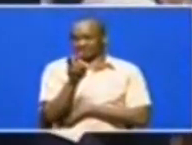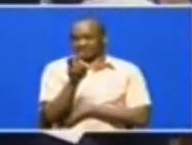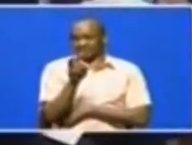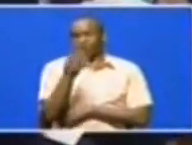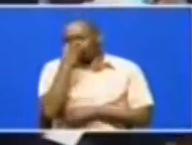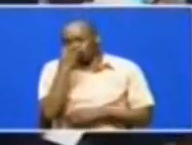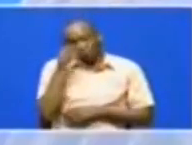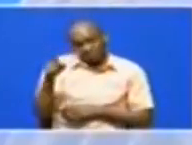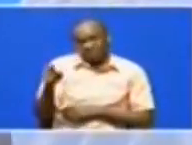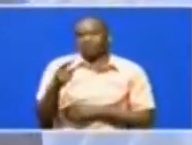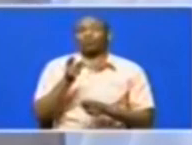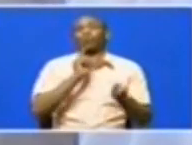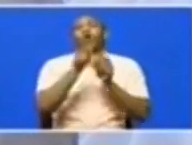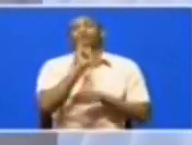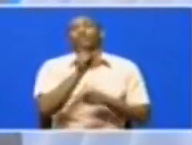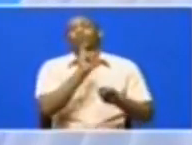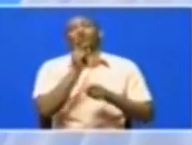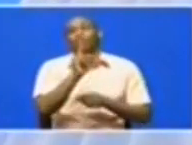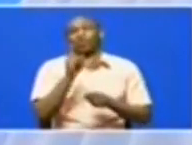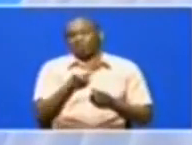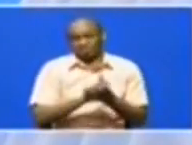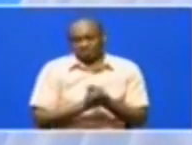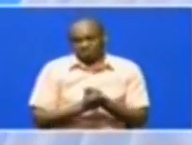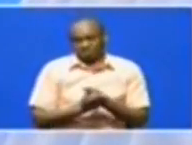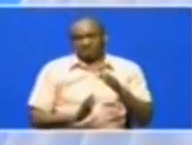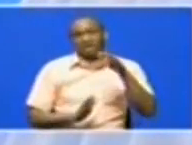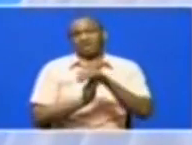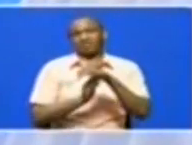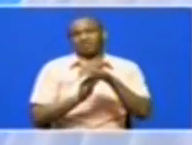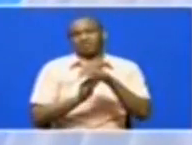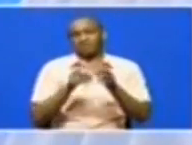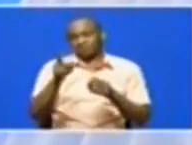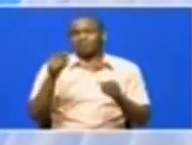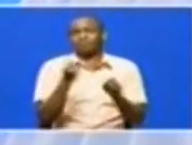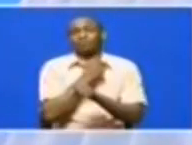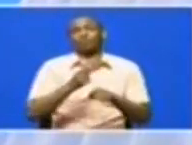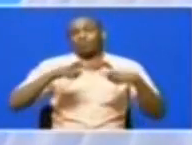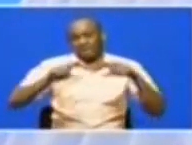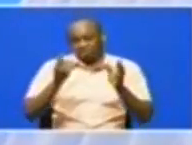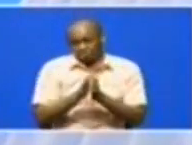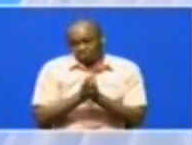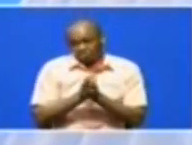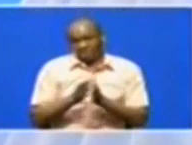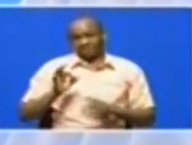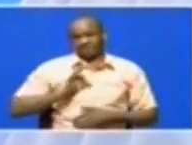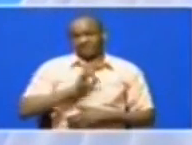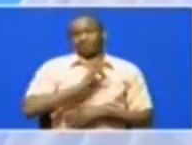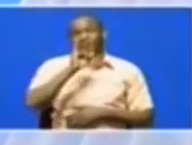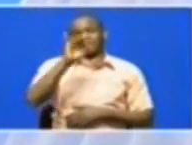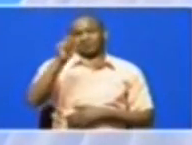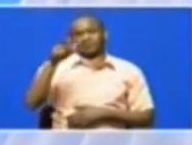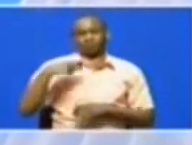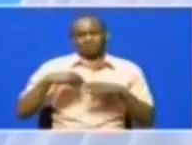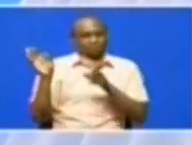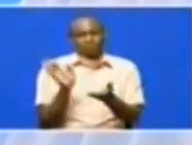William Ruto issuing threats here, I've just seen akisema kwamba they will not allow ati staffers or IBC to be